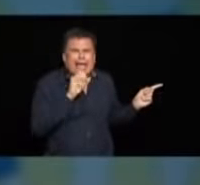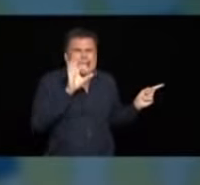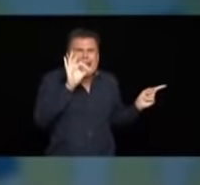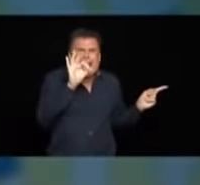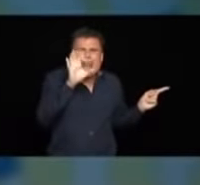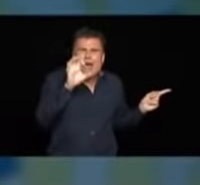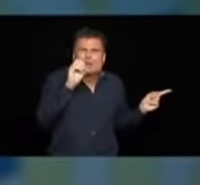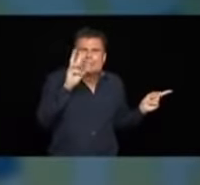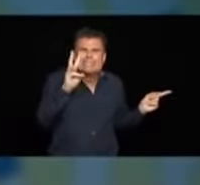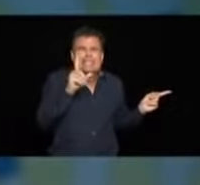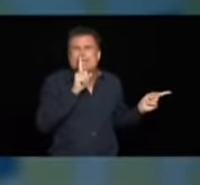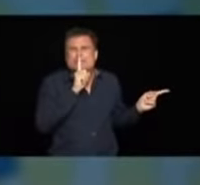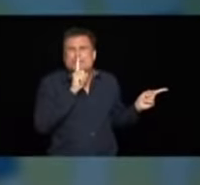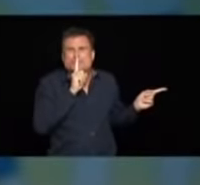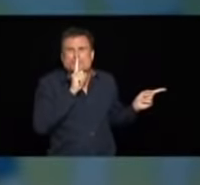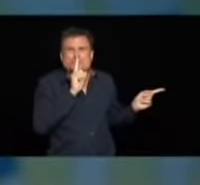week.